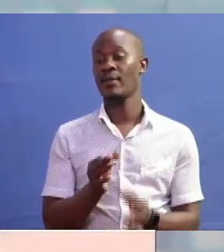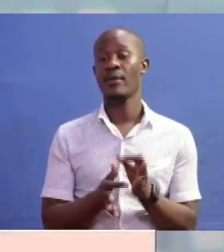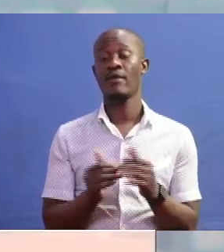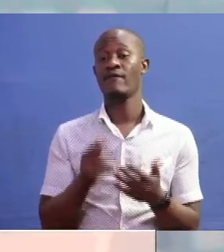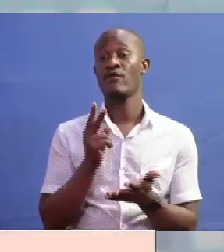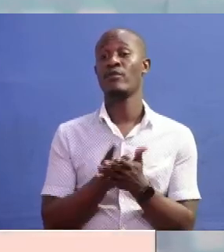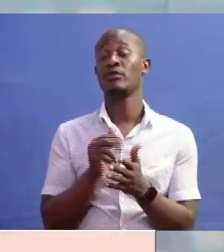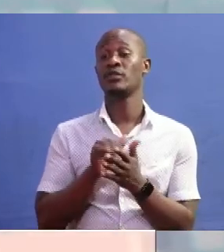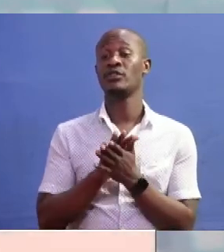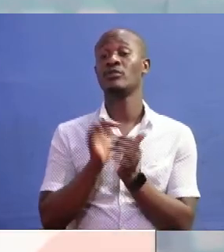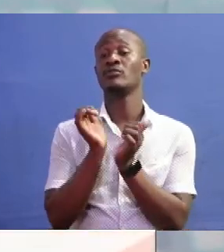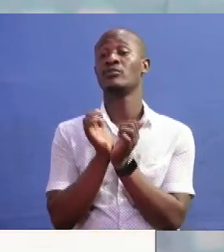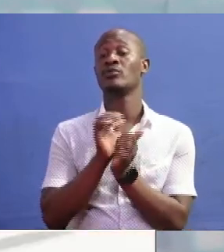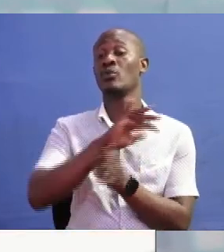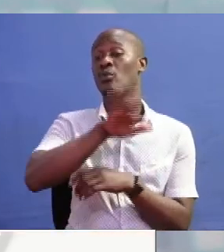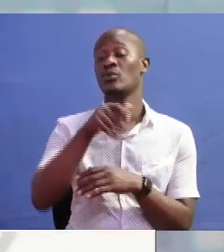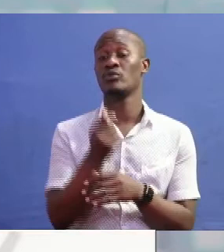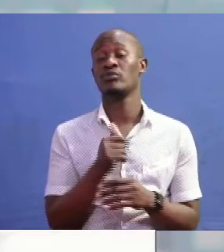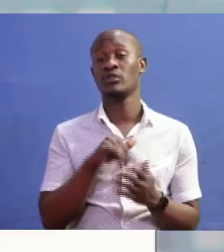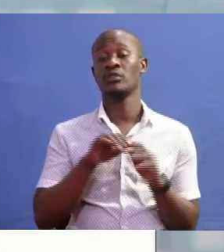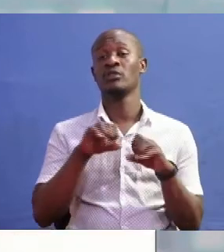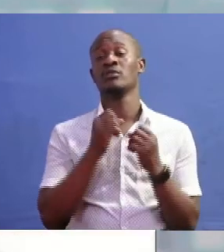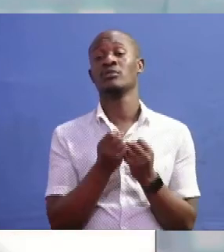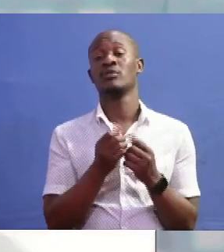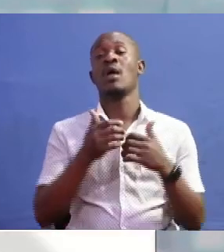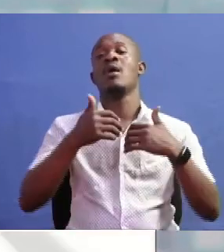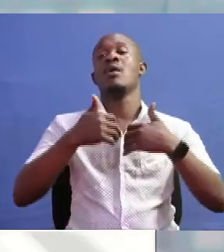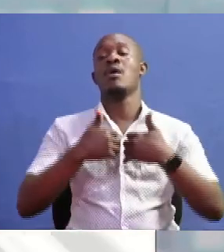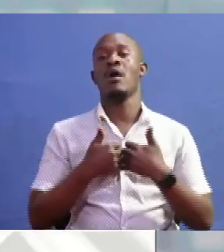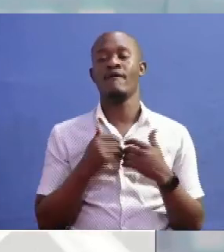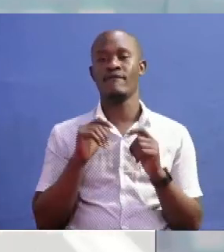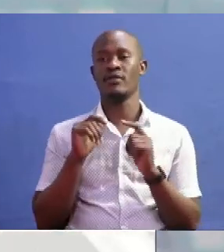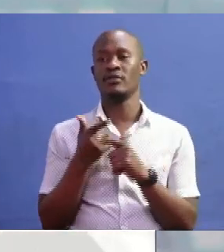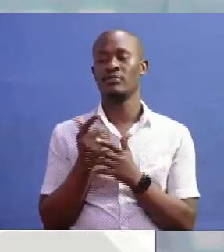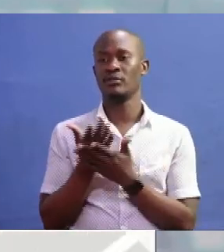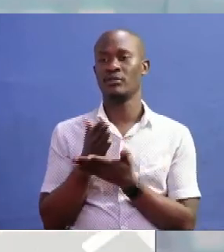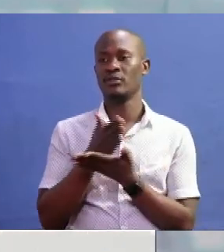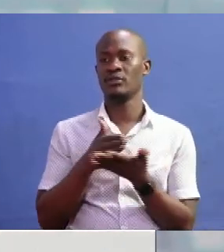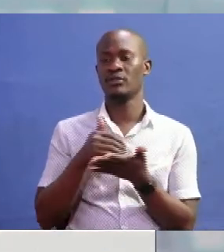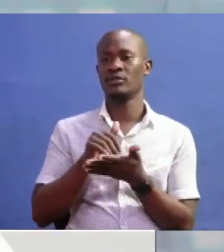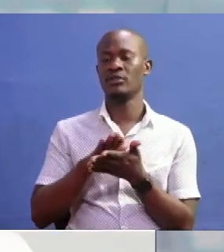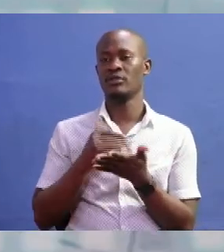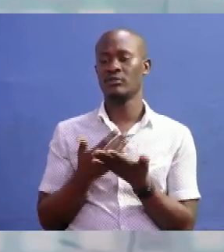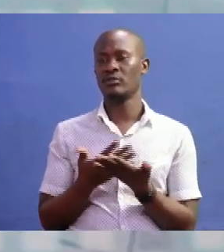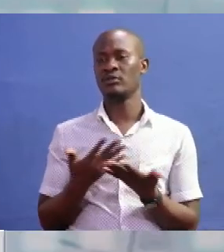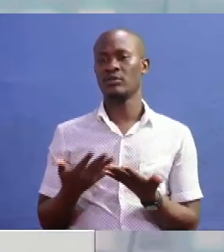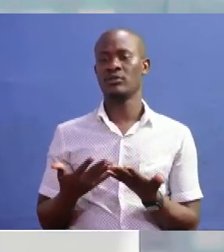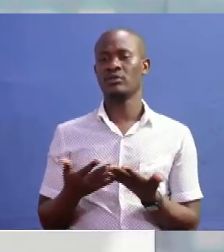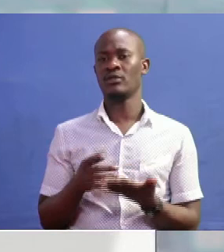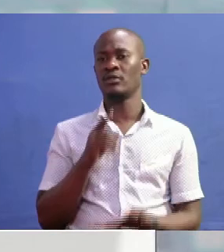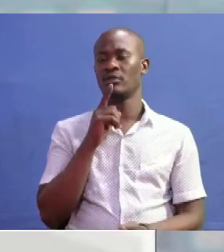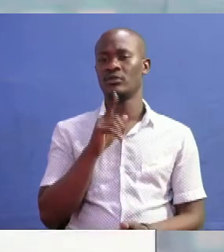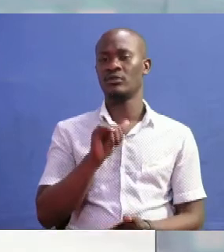all your money in bonds. You should not put all your money in circles. Have diversifying these different assets. Make sure you